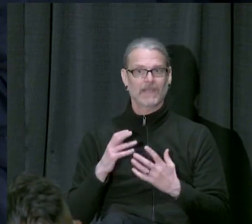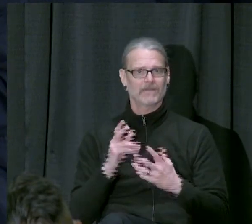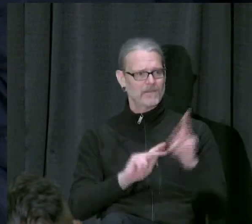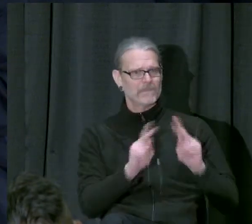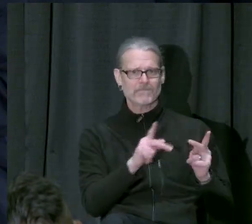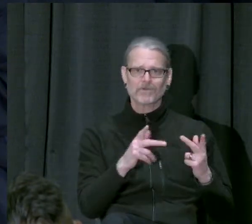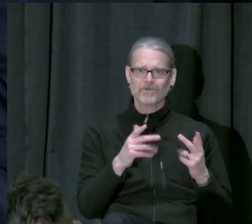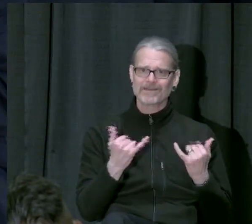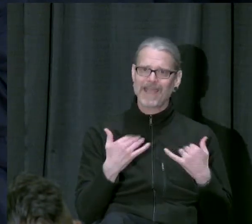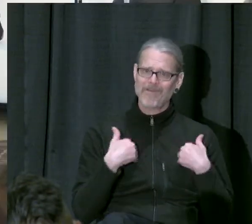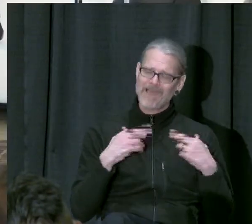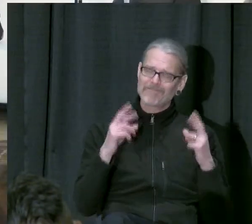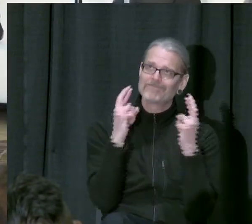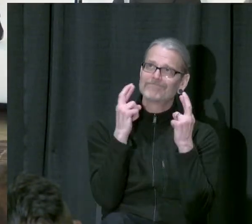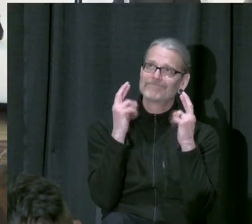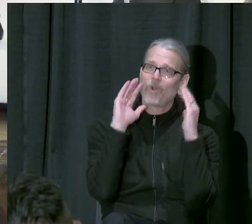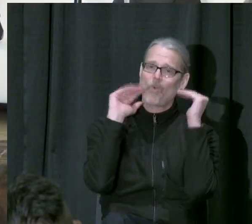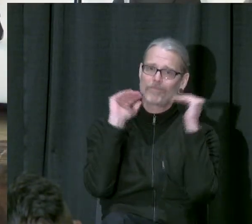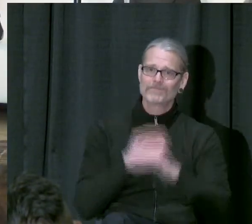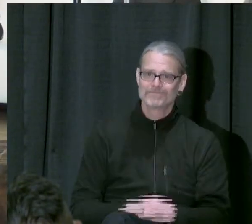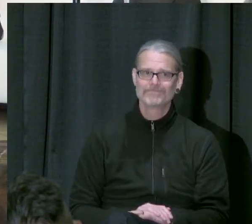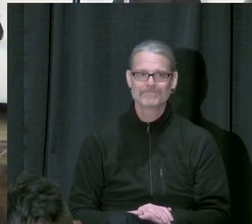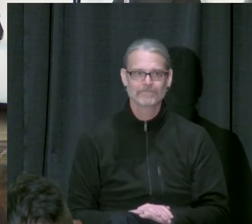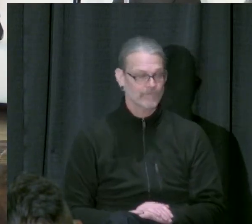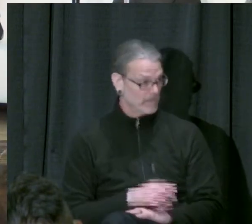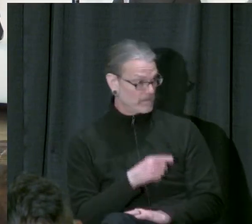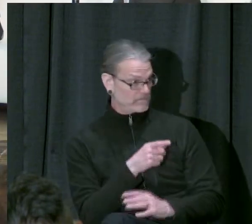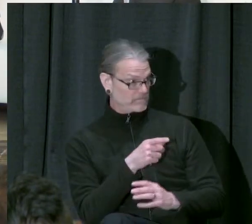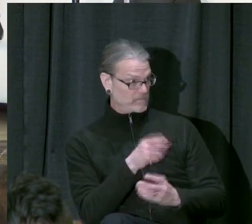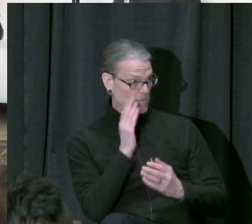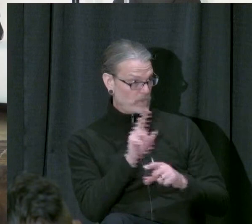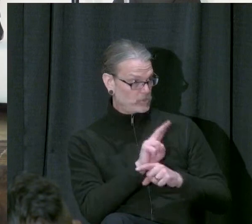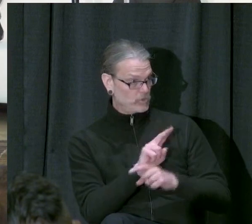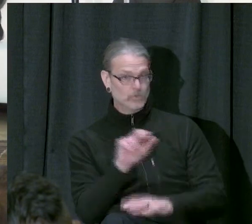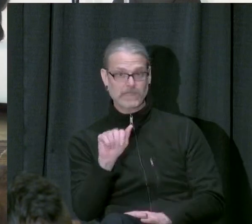It's fun. Any of the QL Plus projects into artificial intelligence yet?